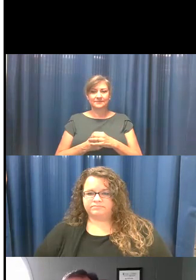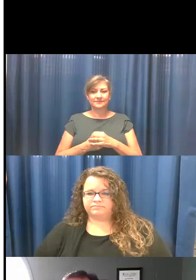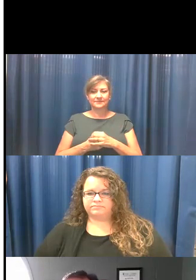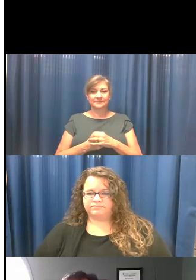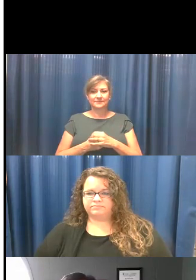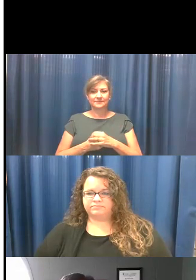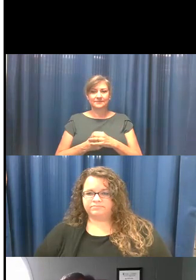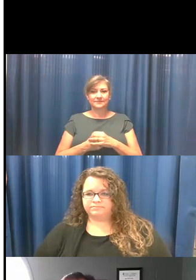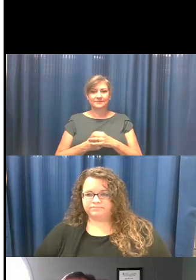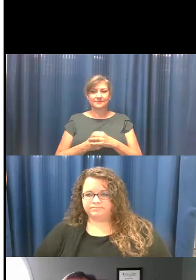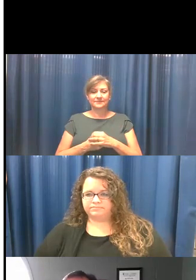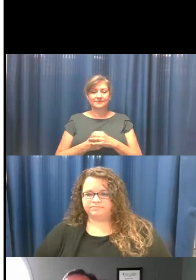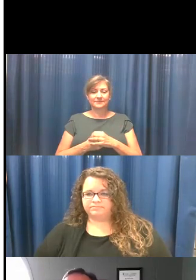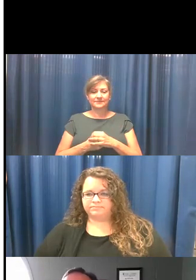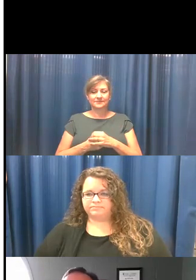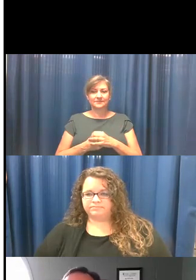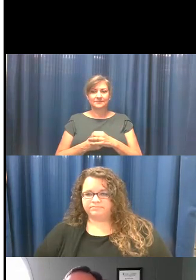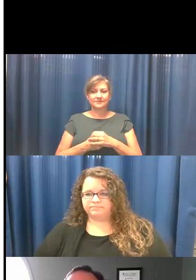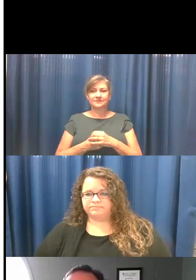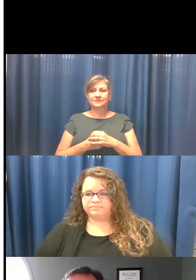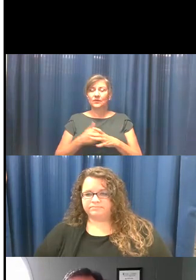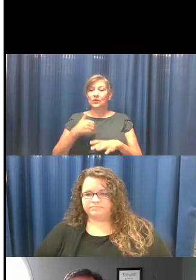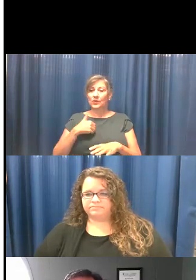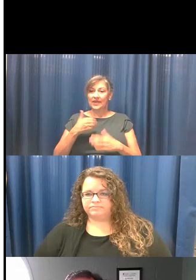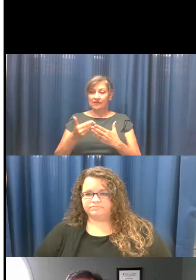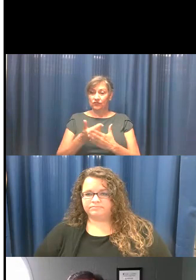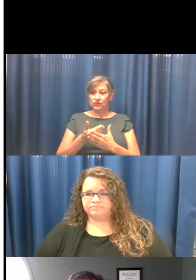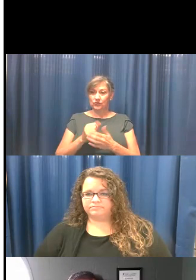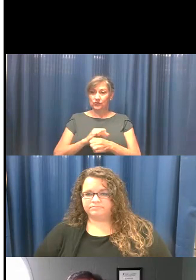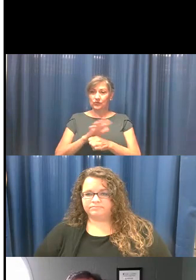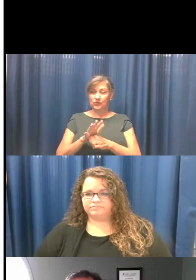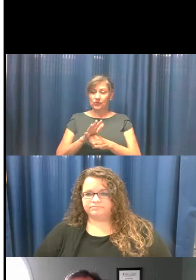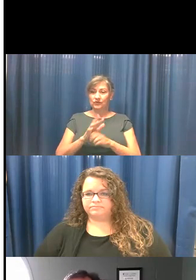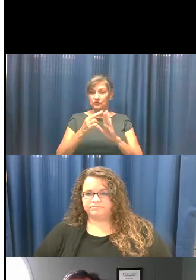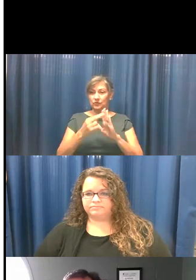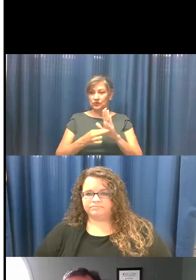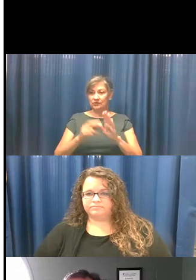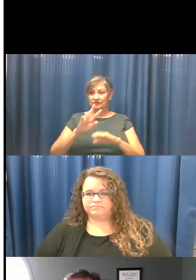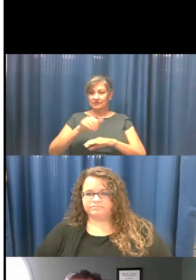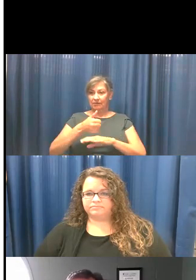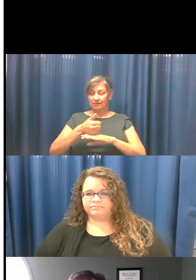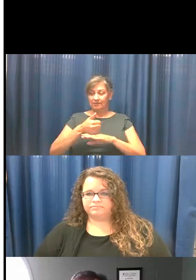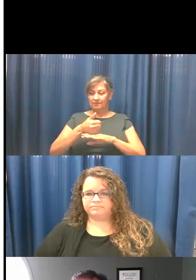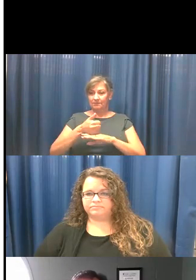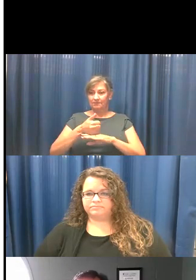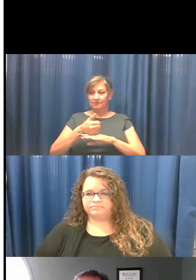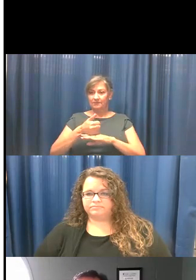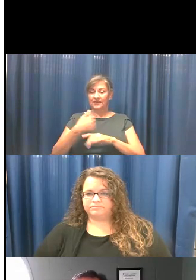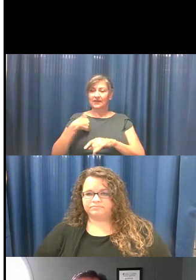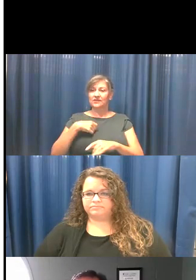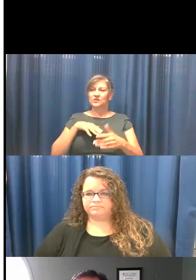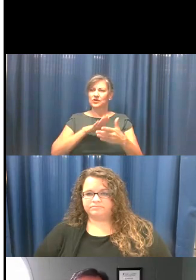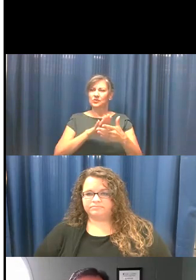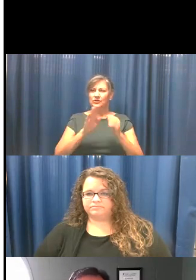And we do have new COVID protocols in place. And as we approach this